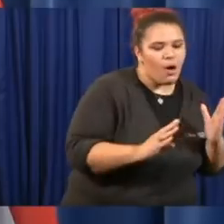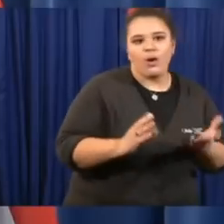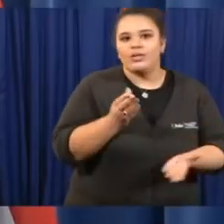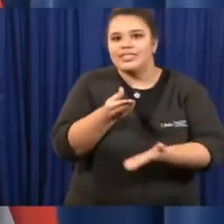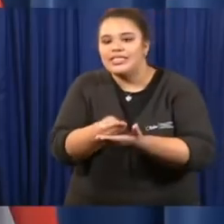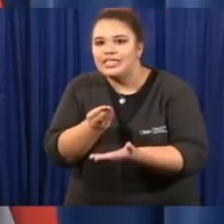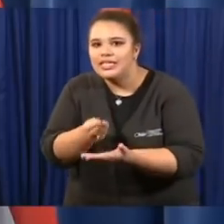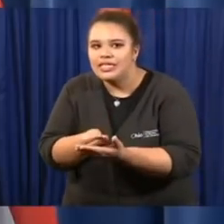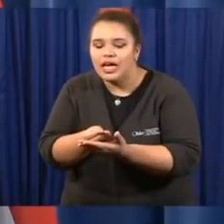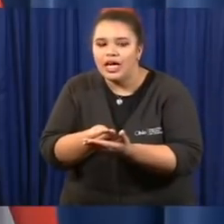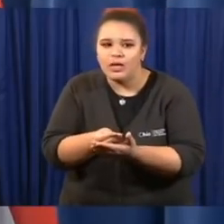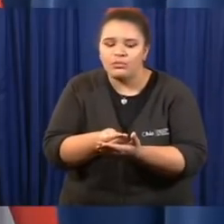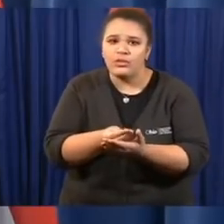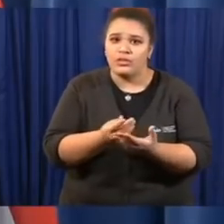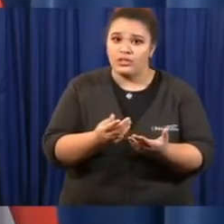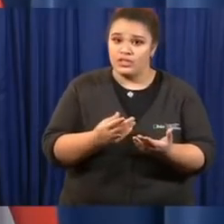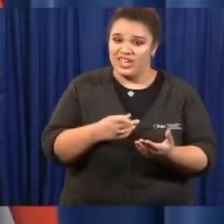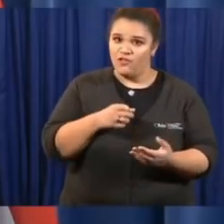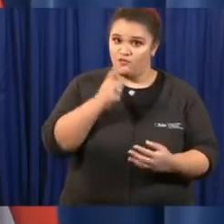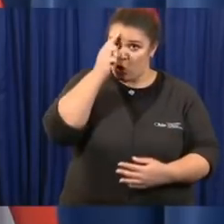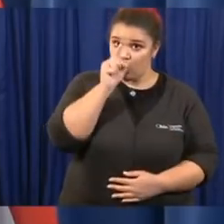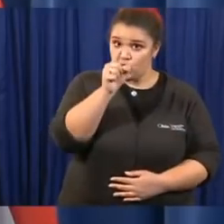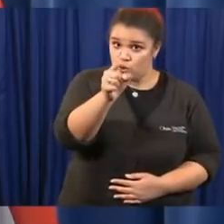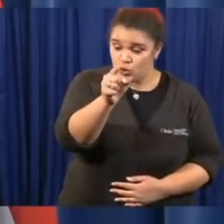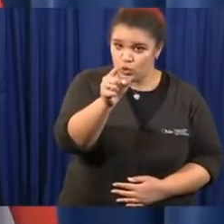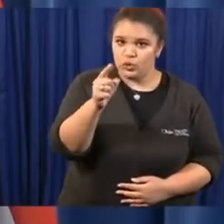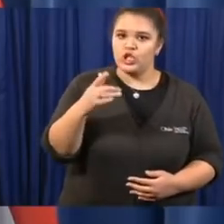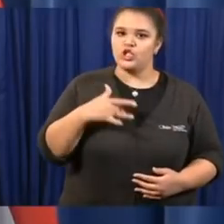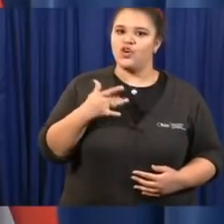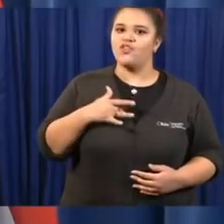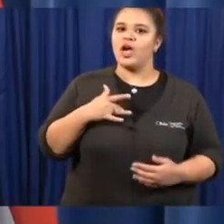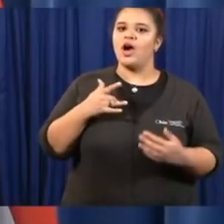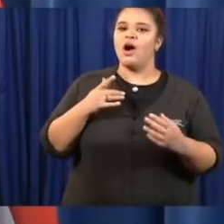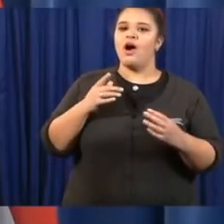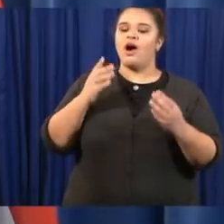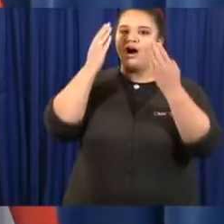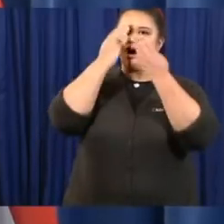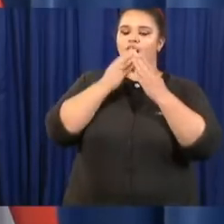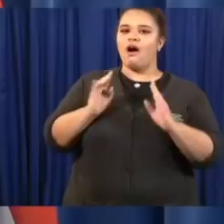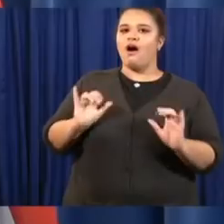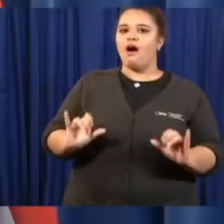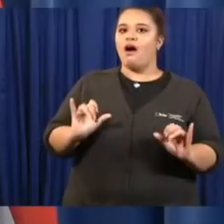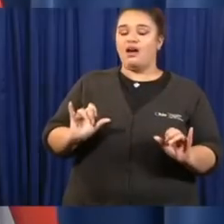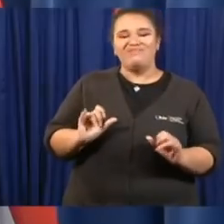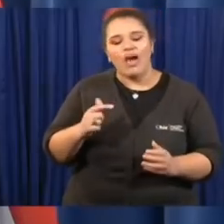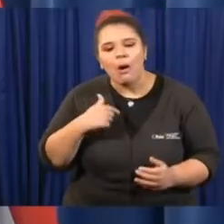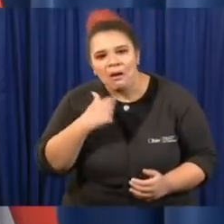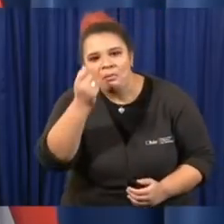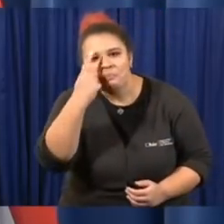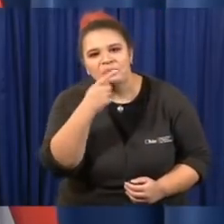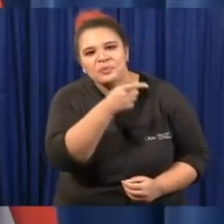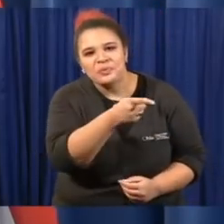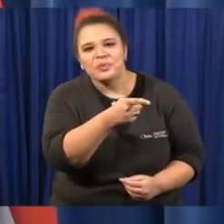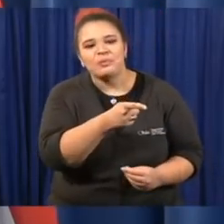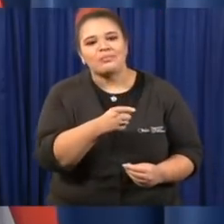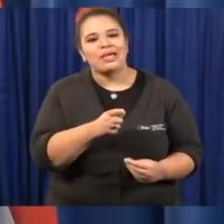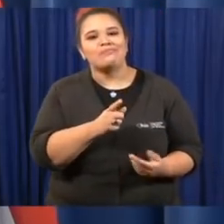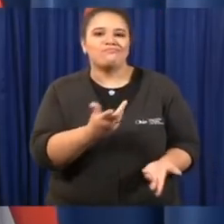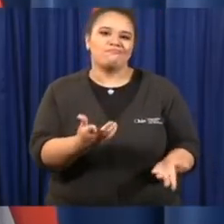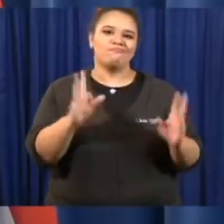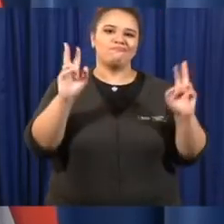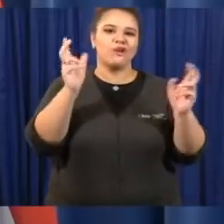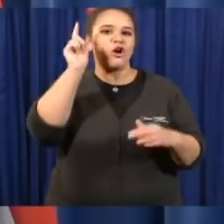And did they open your eyes, even though you have been in the job for, you know, short time? But this has been